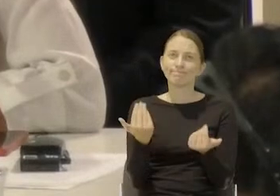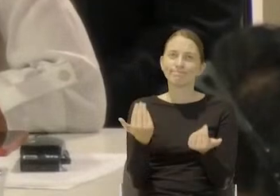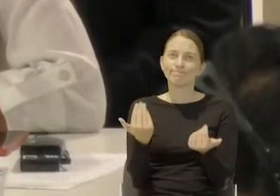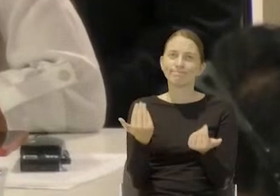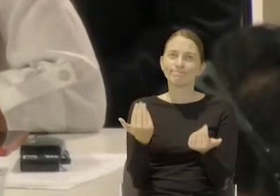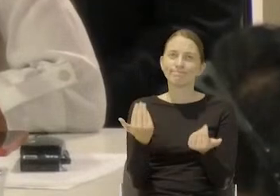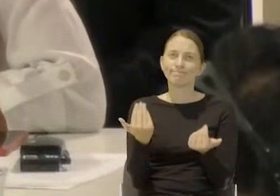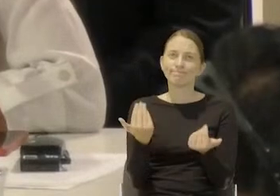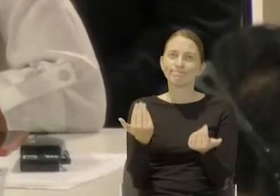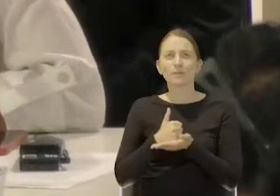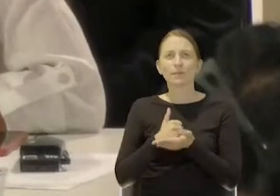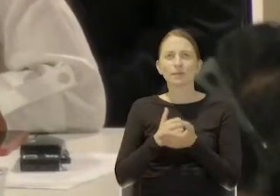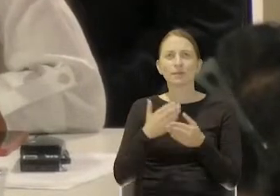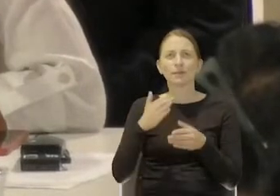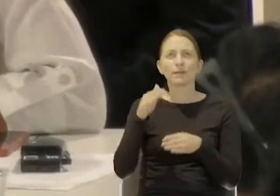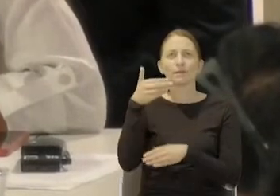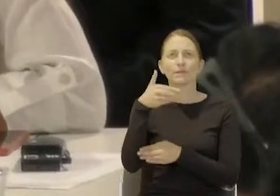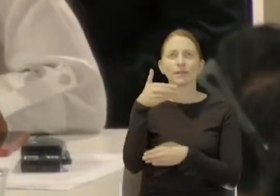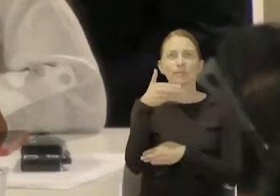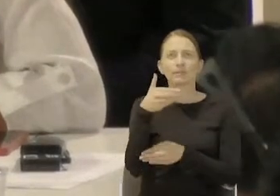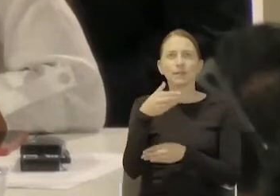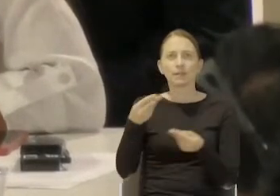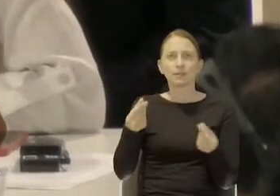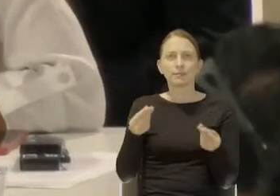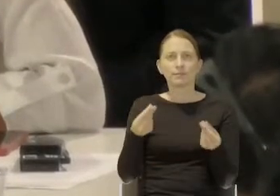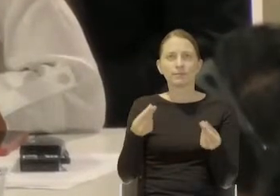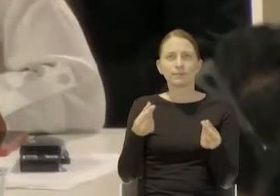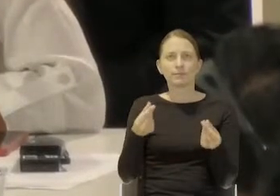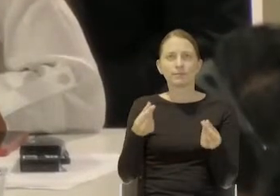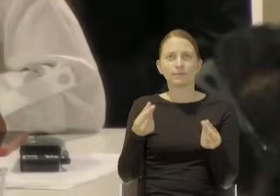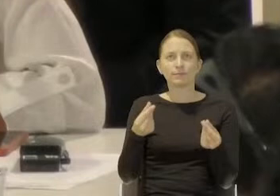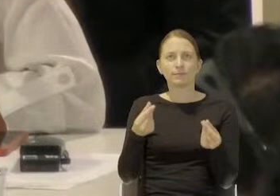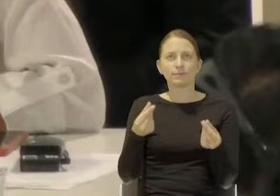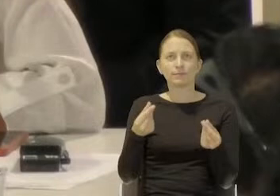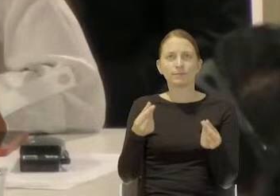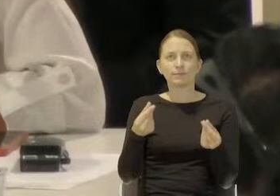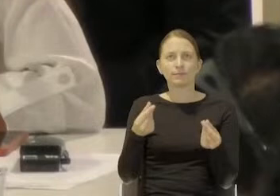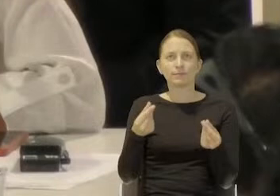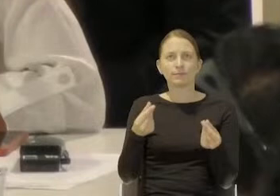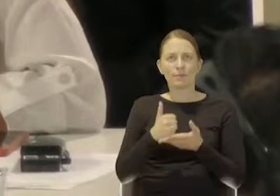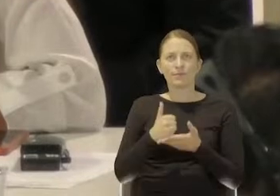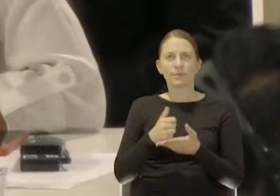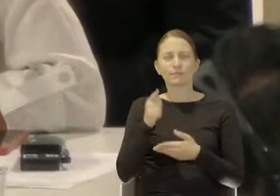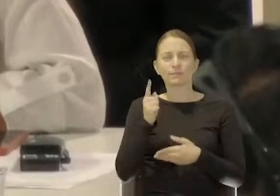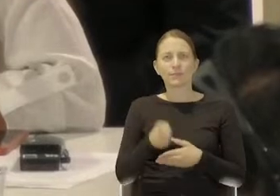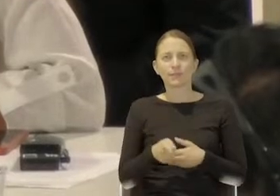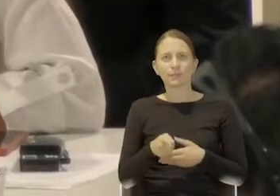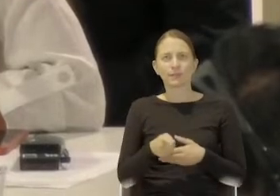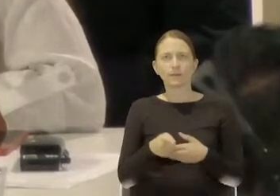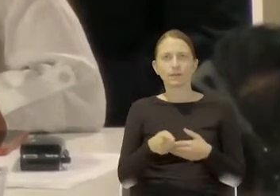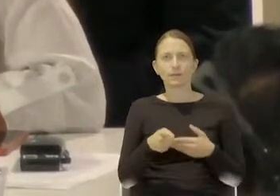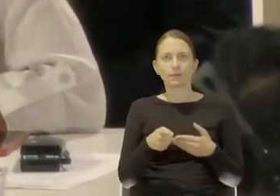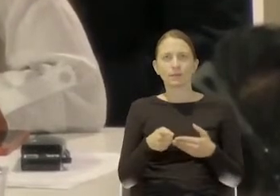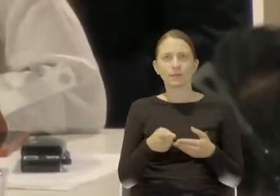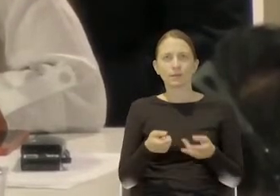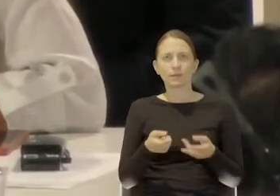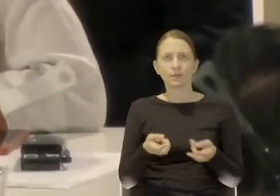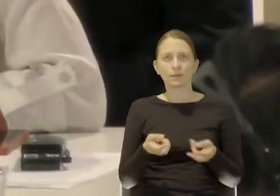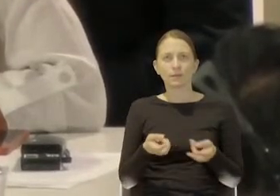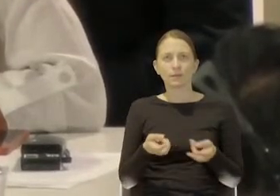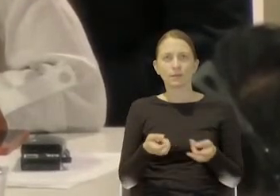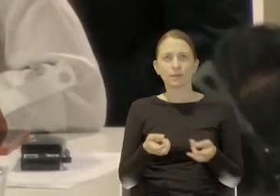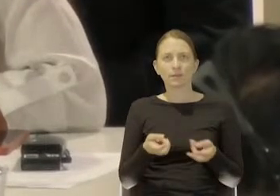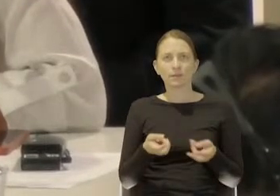these scenarios, in 2021, we launched the Green Investment Strategy for Regional Development, which aims to incorporate